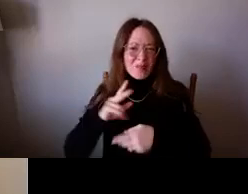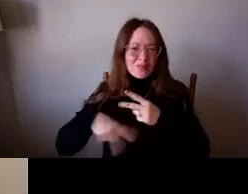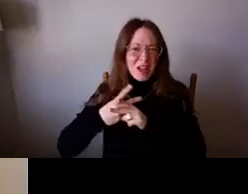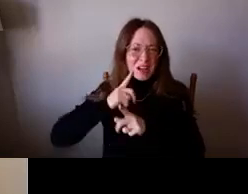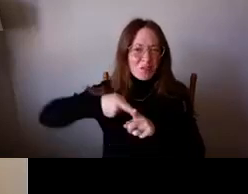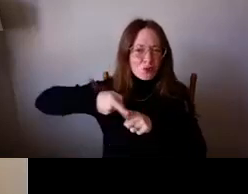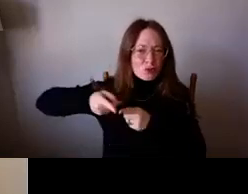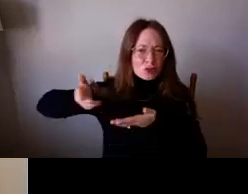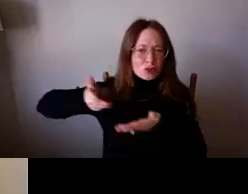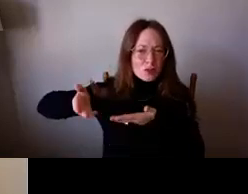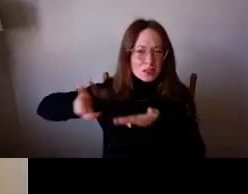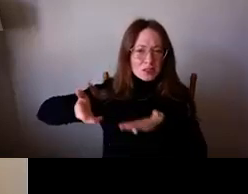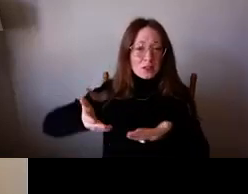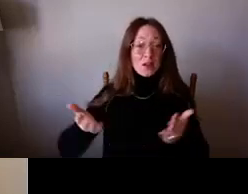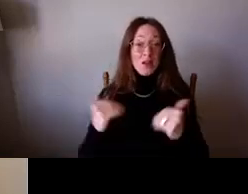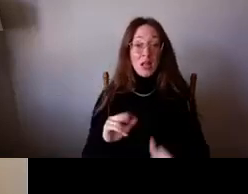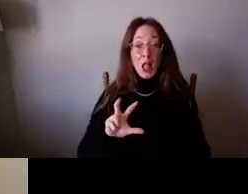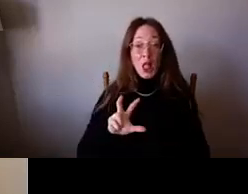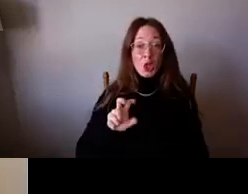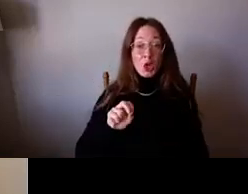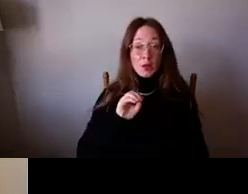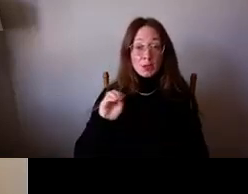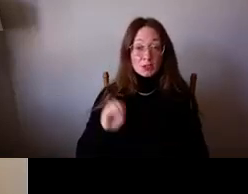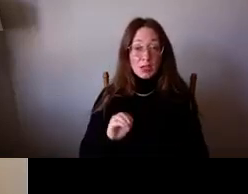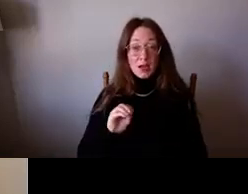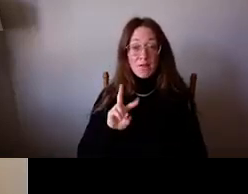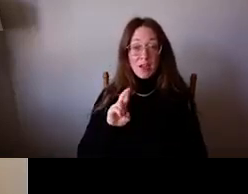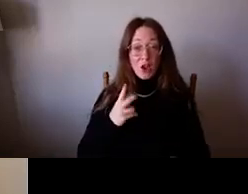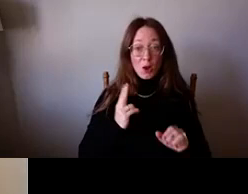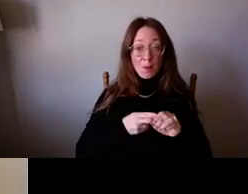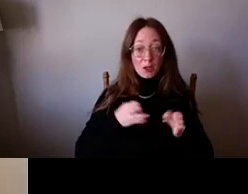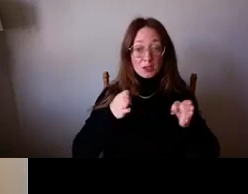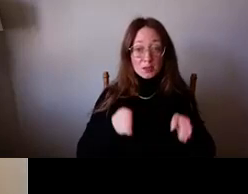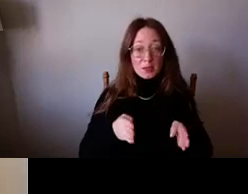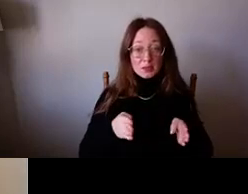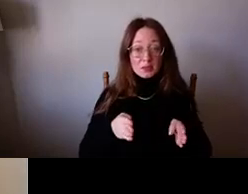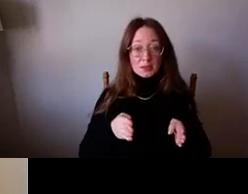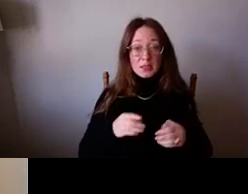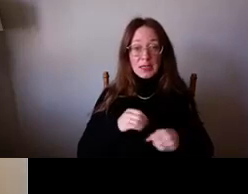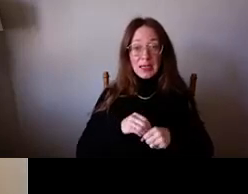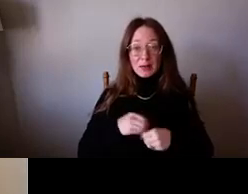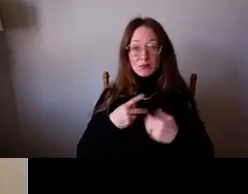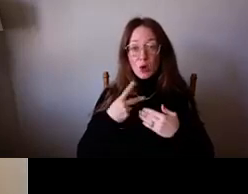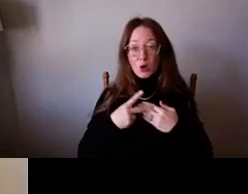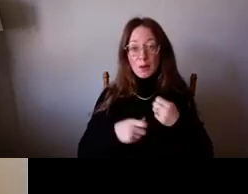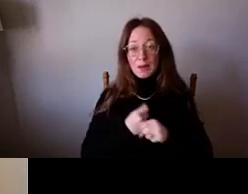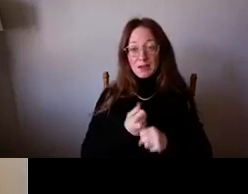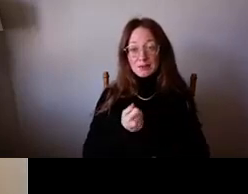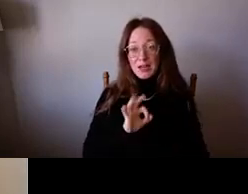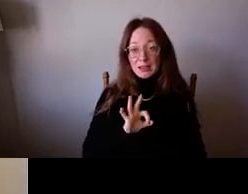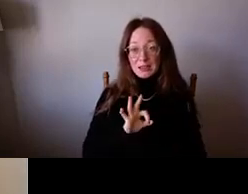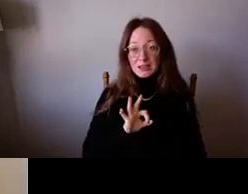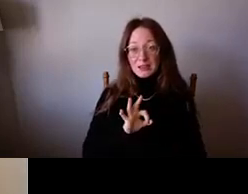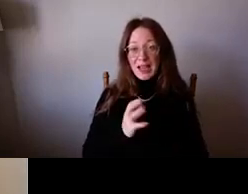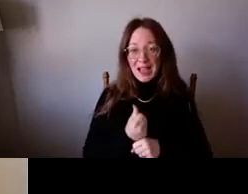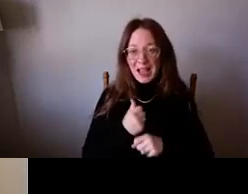only 30% of the VR program participants served in program year 19 received a training service.